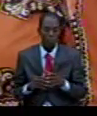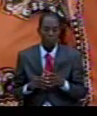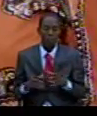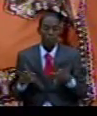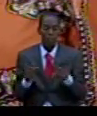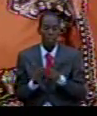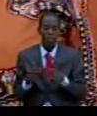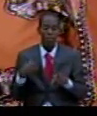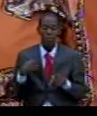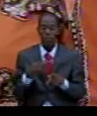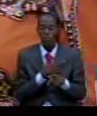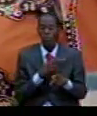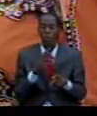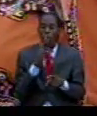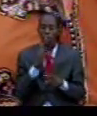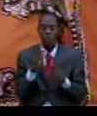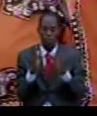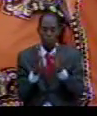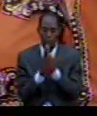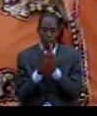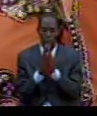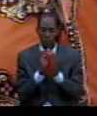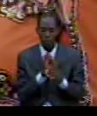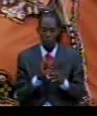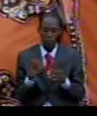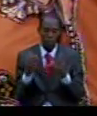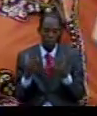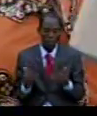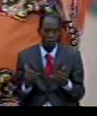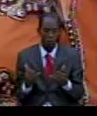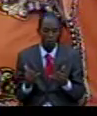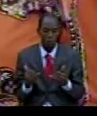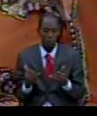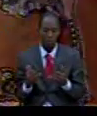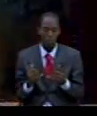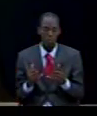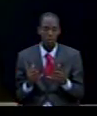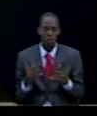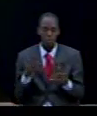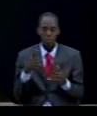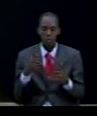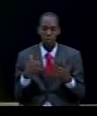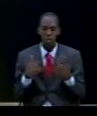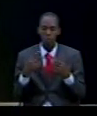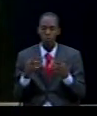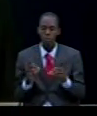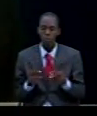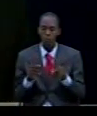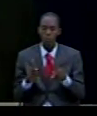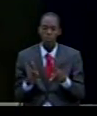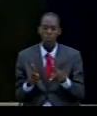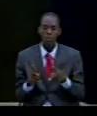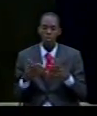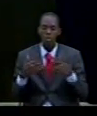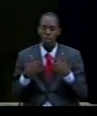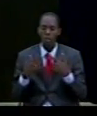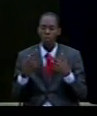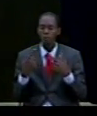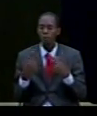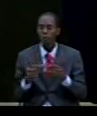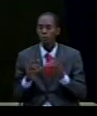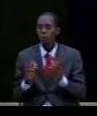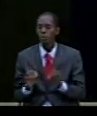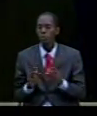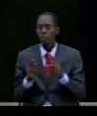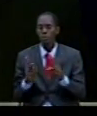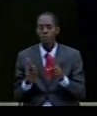praying now. What a prayer. What a privilege. What an opportunity. Lift up